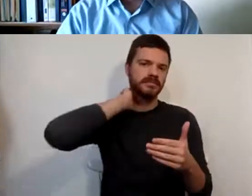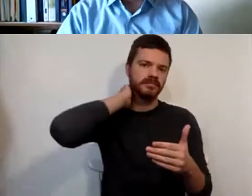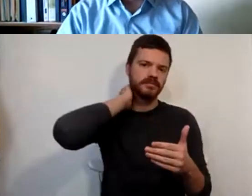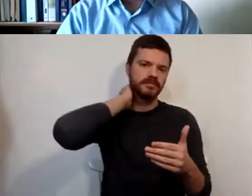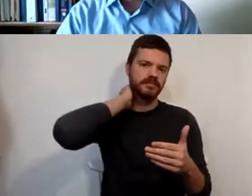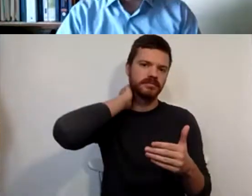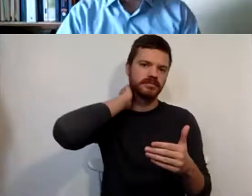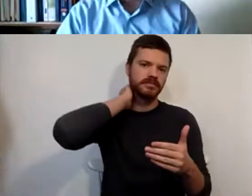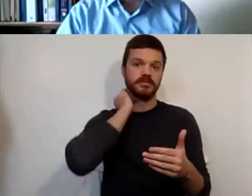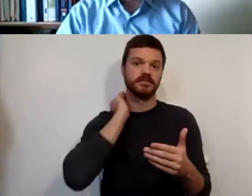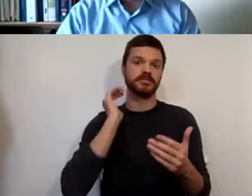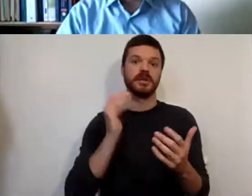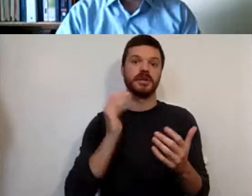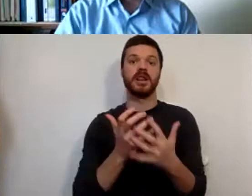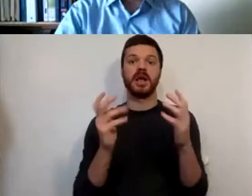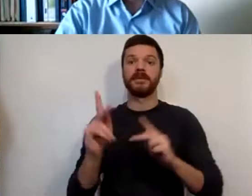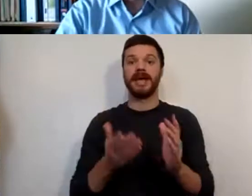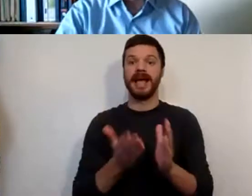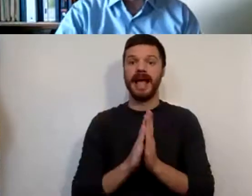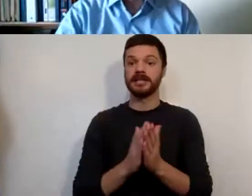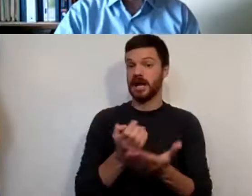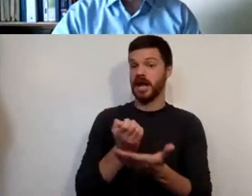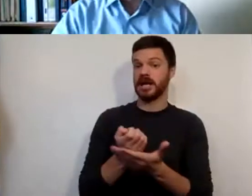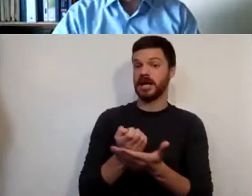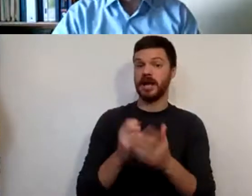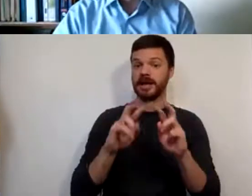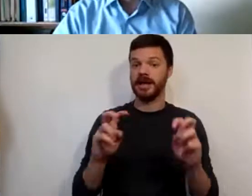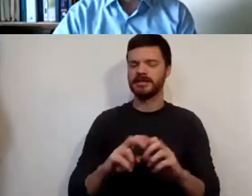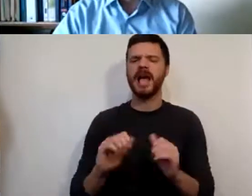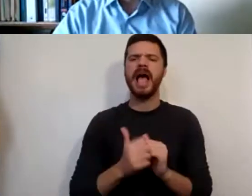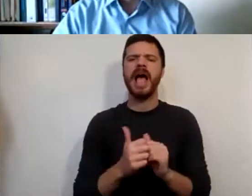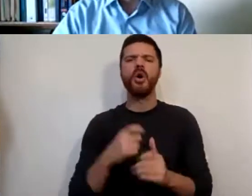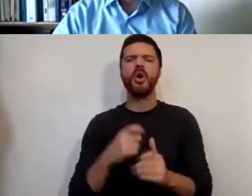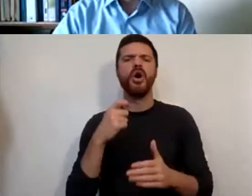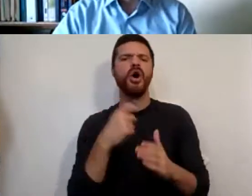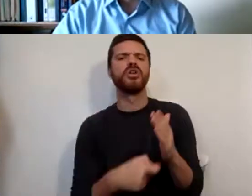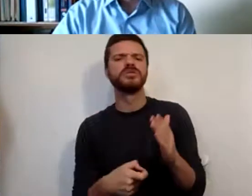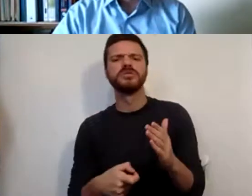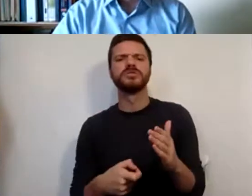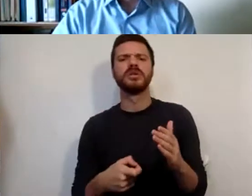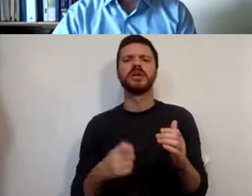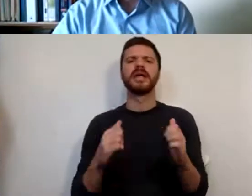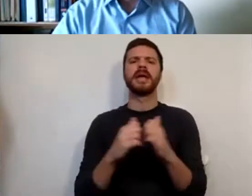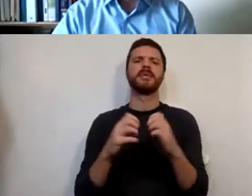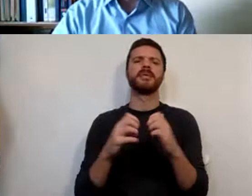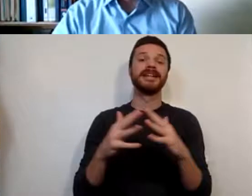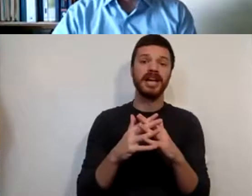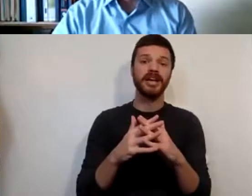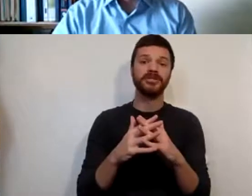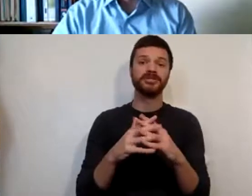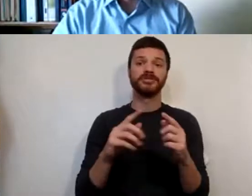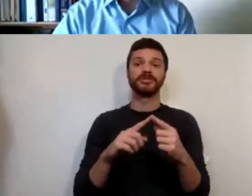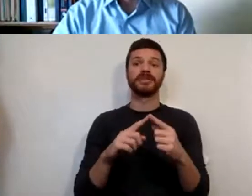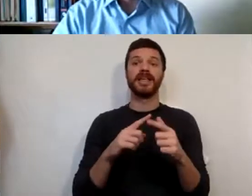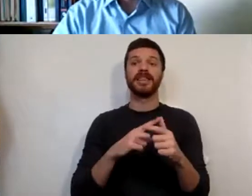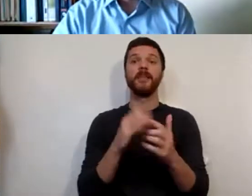have been asking about economic analyses and how to cost, implementation, let alone components of